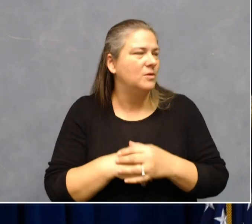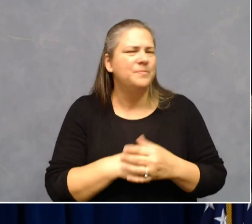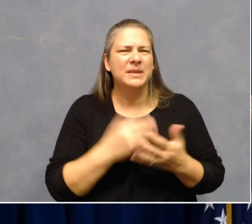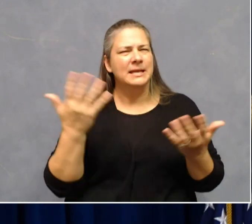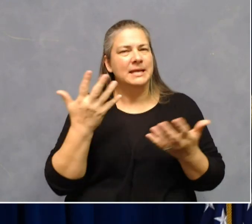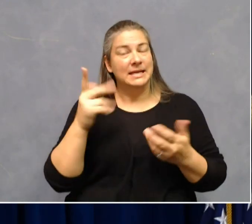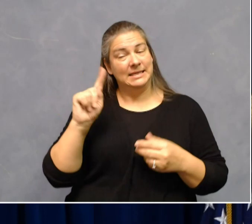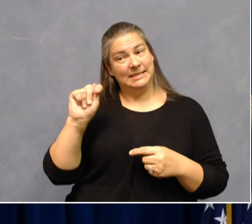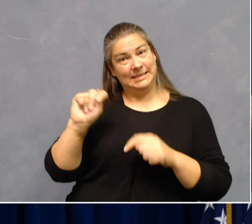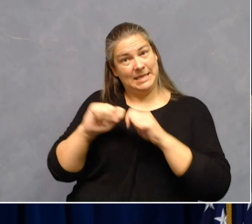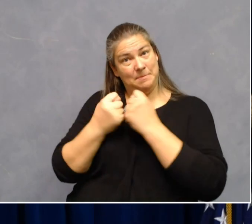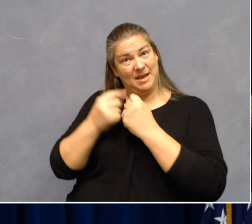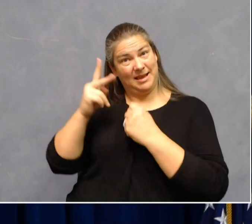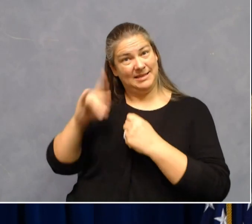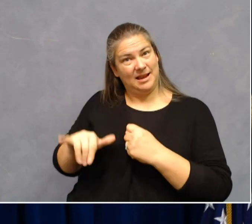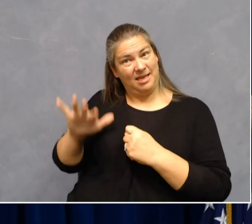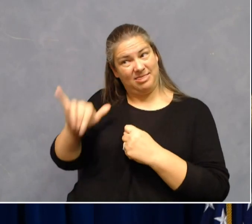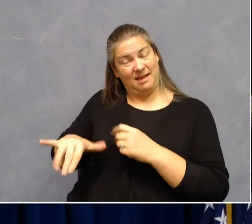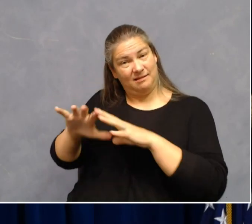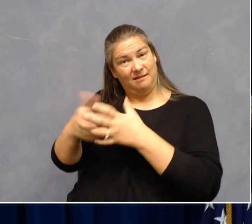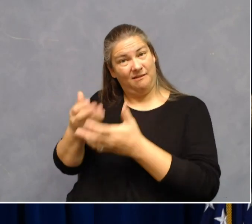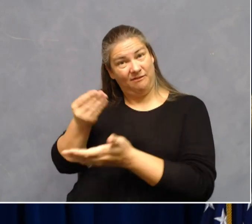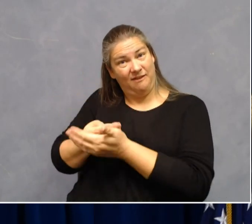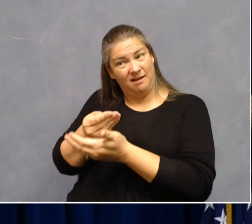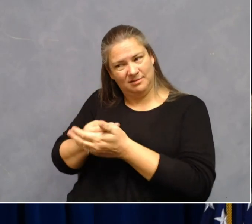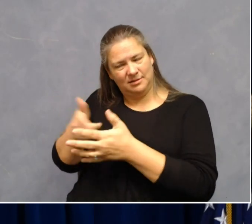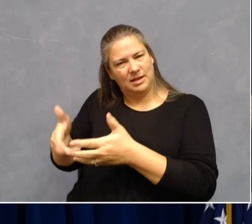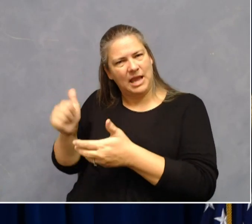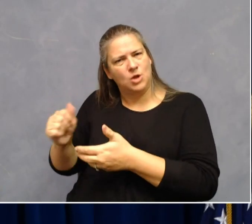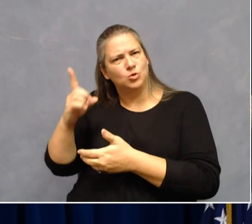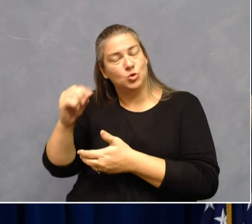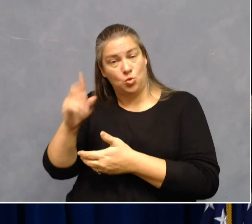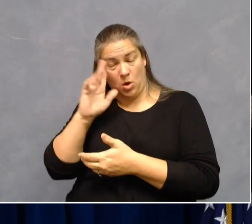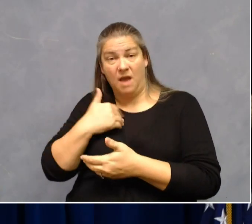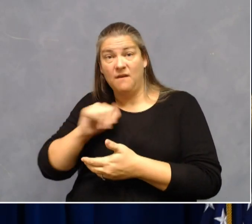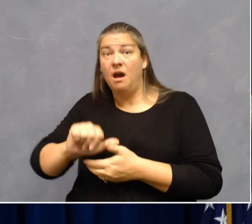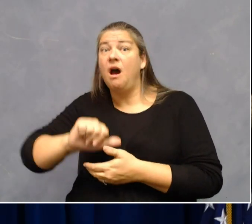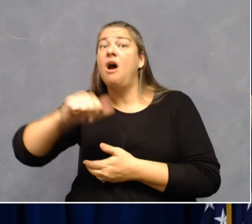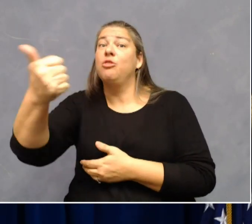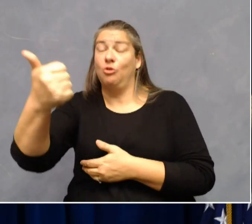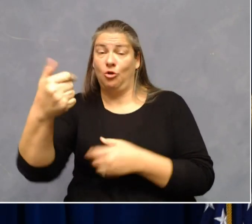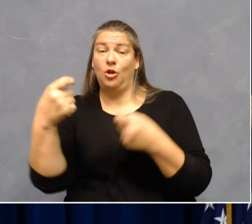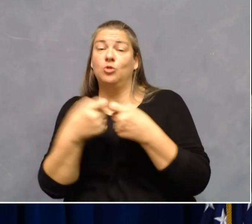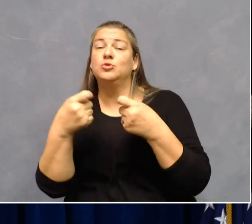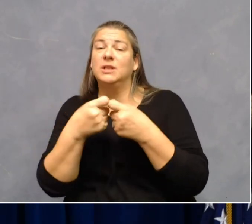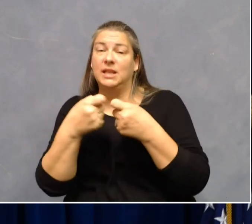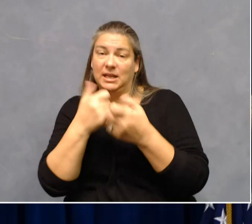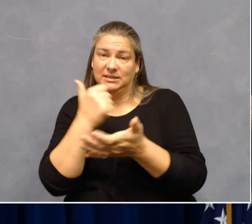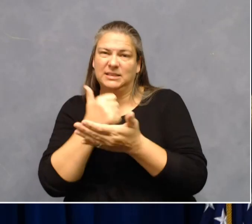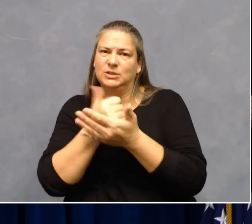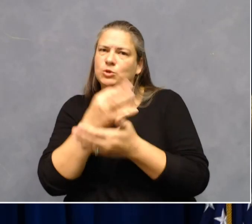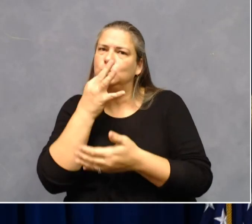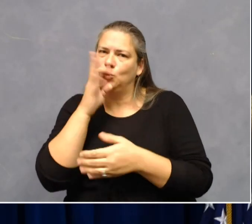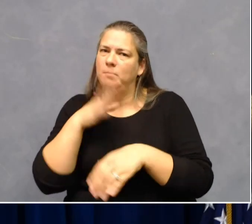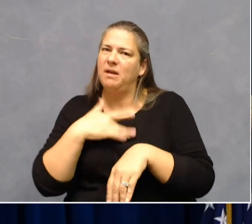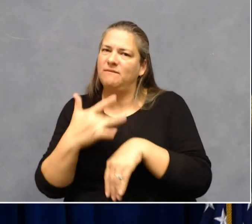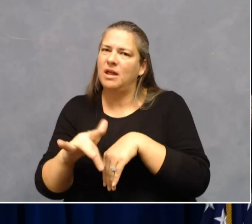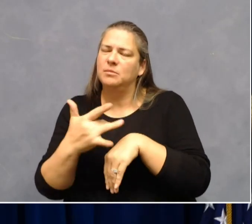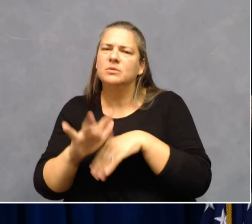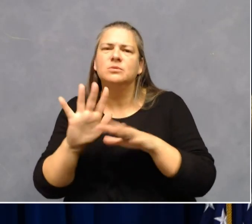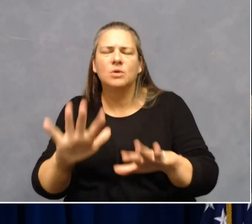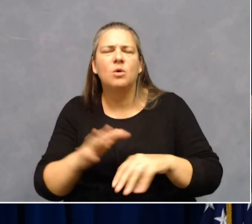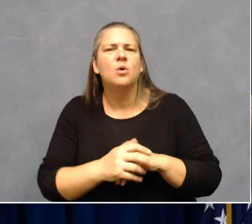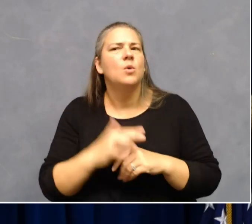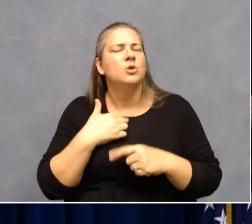do. And I believe we're going to have at least some other utility assistance available here soon. So again, I'm trying to provide as much